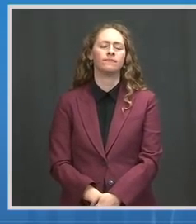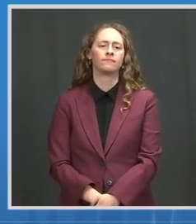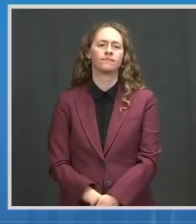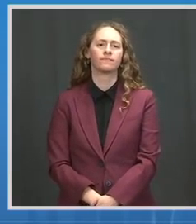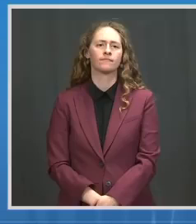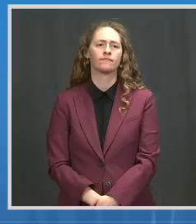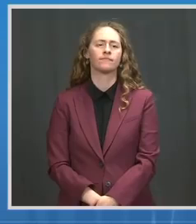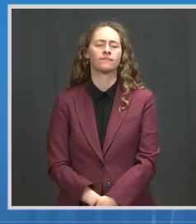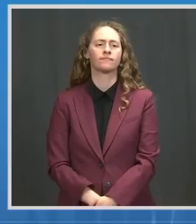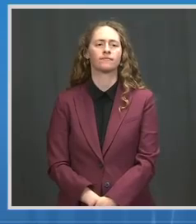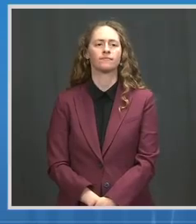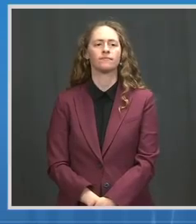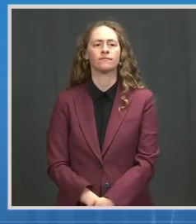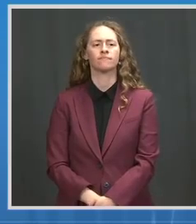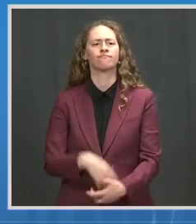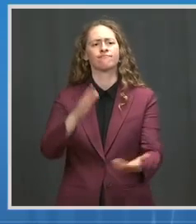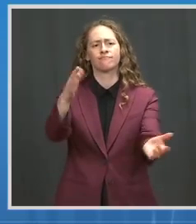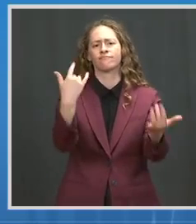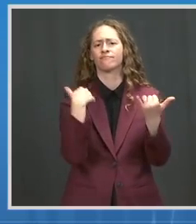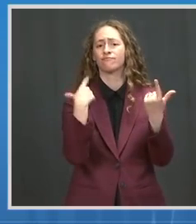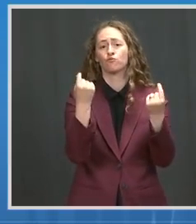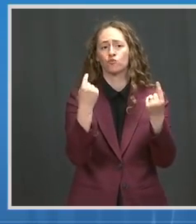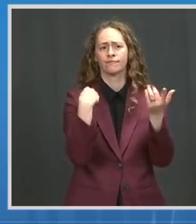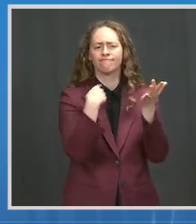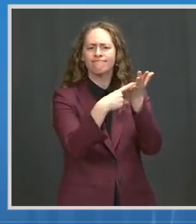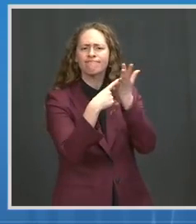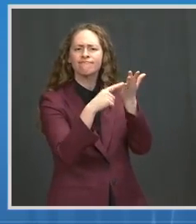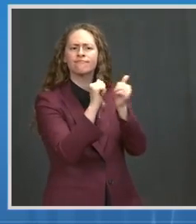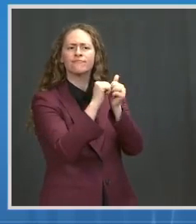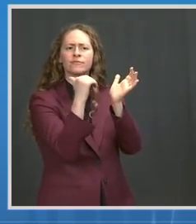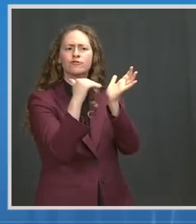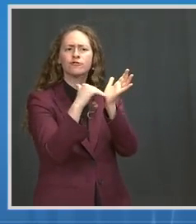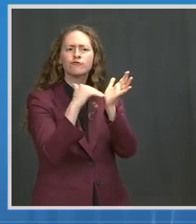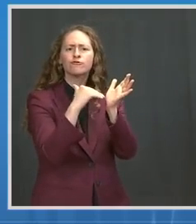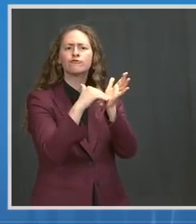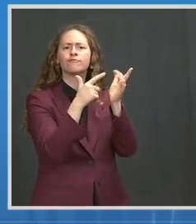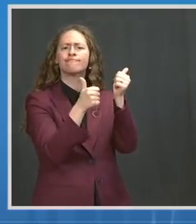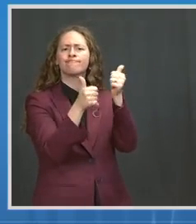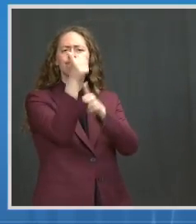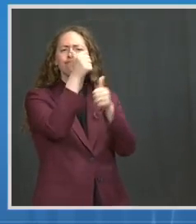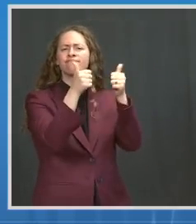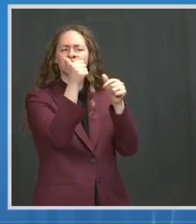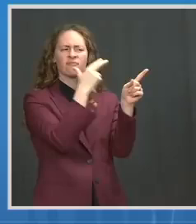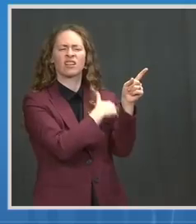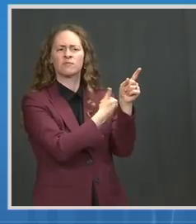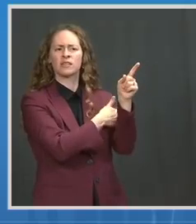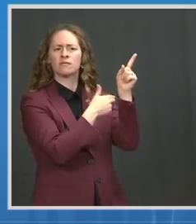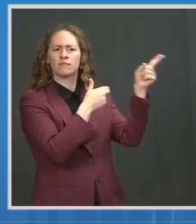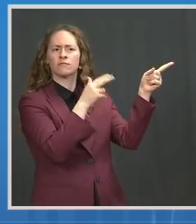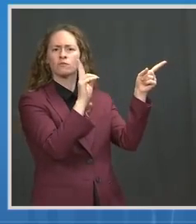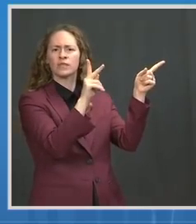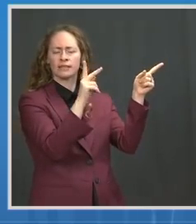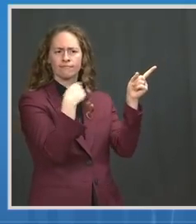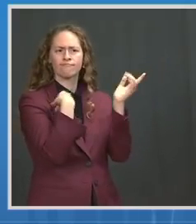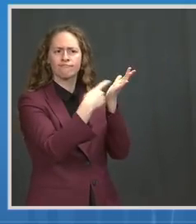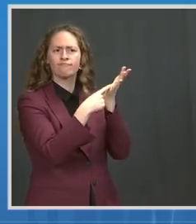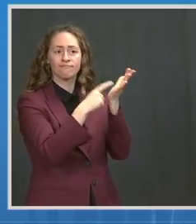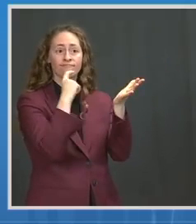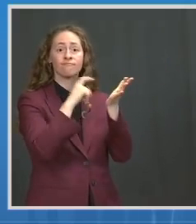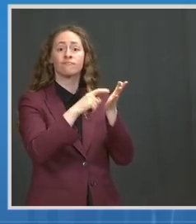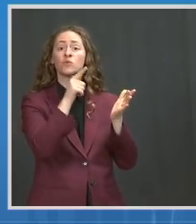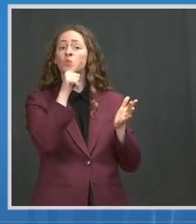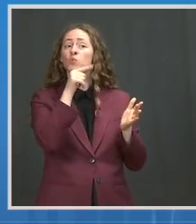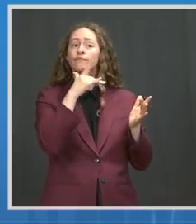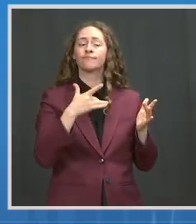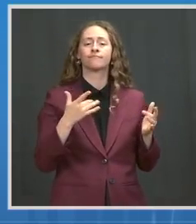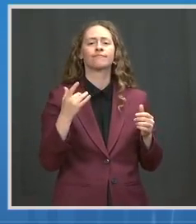talking to their health authorities, the transmission is peaking in the younger group of 12 to